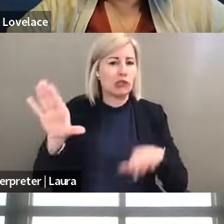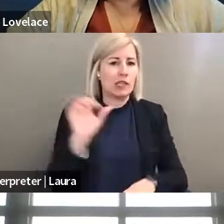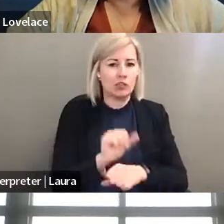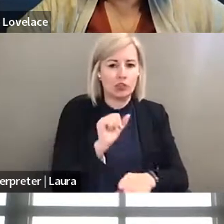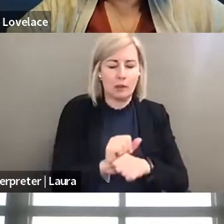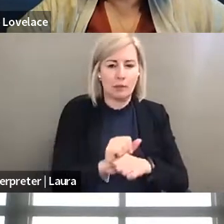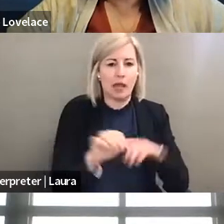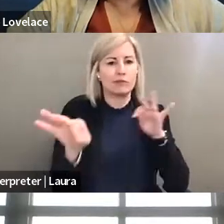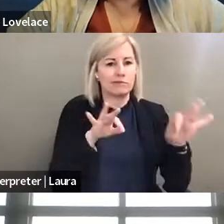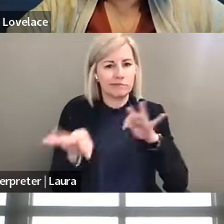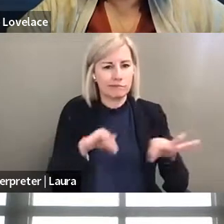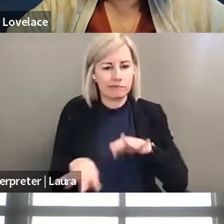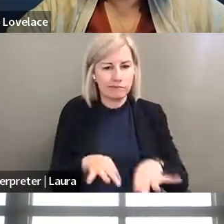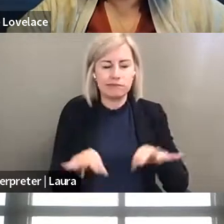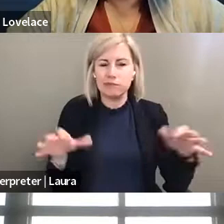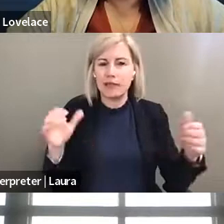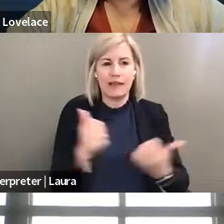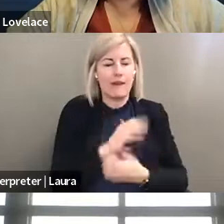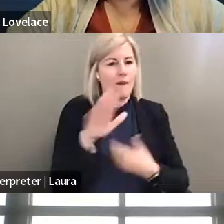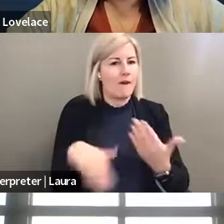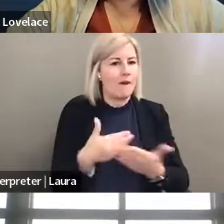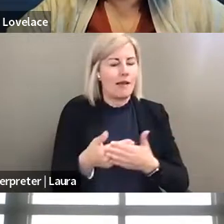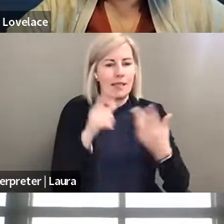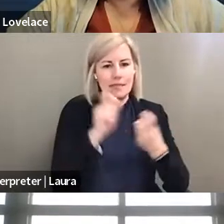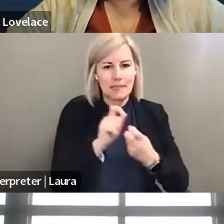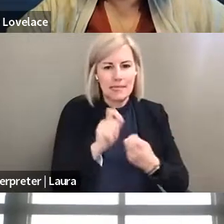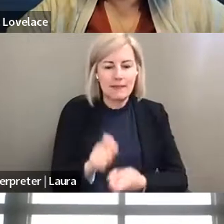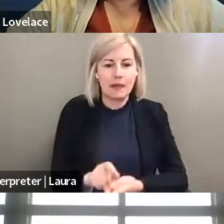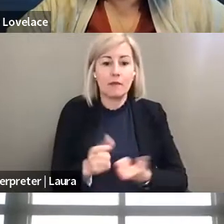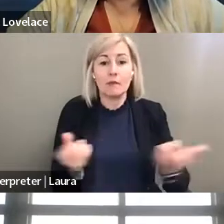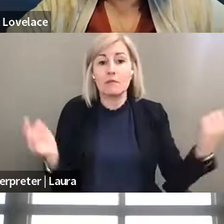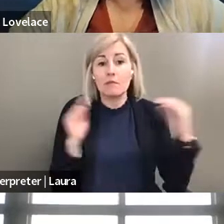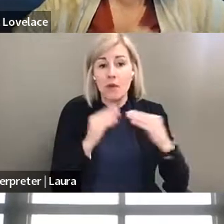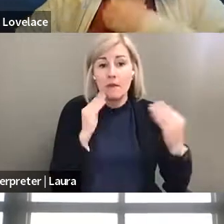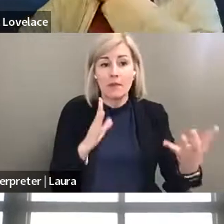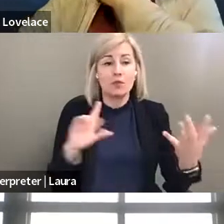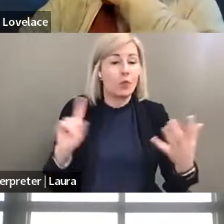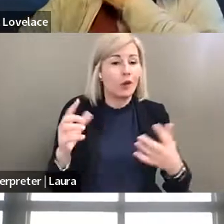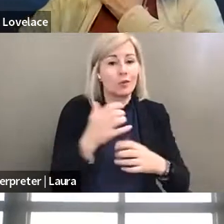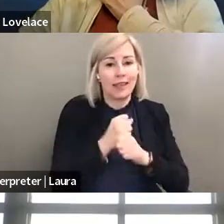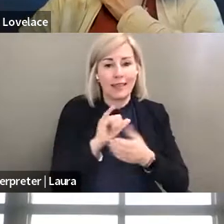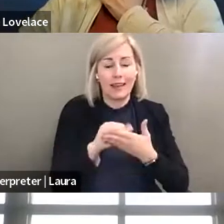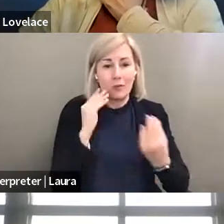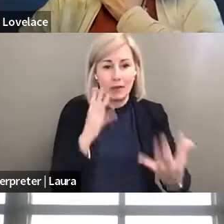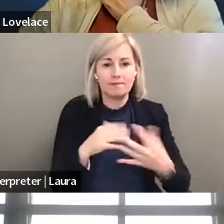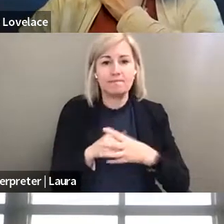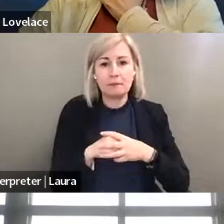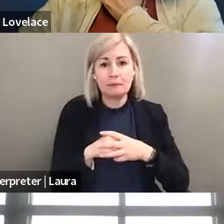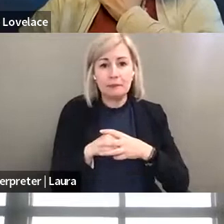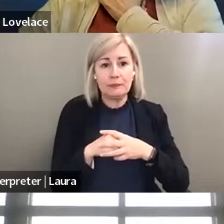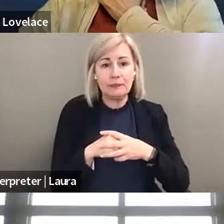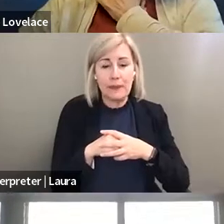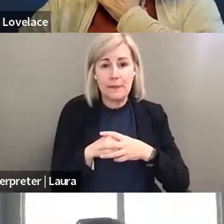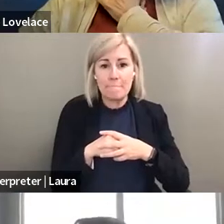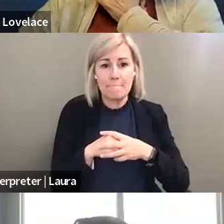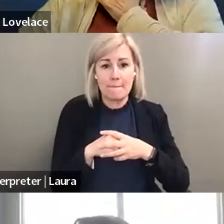of explaining all the specifics and if there's more information where to get that you'd need from. So